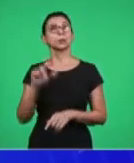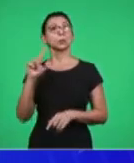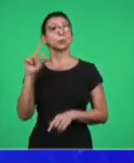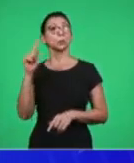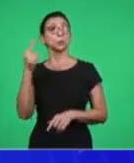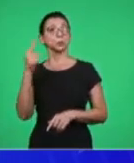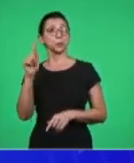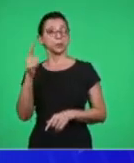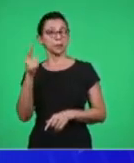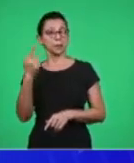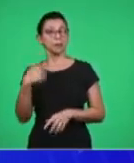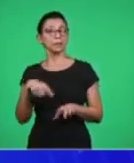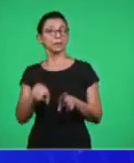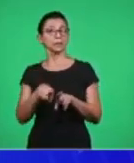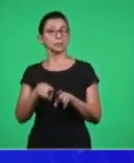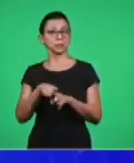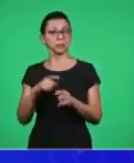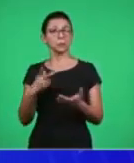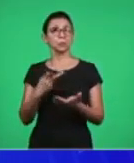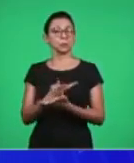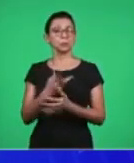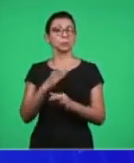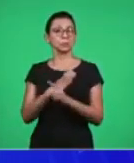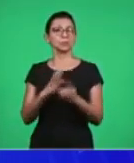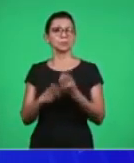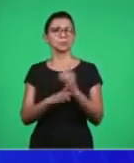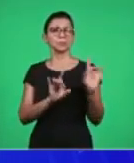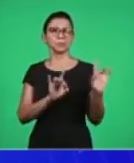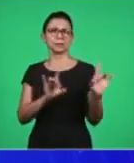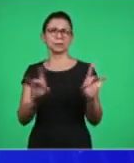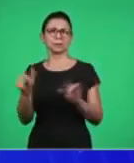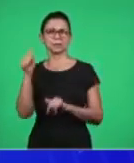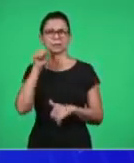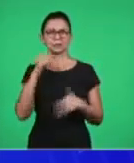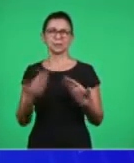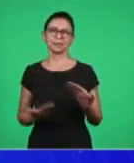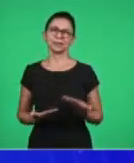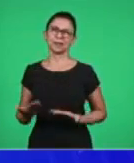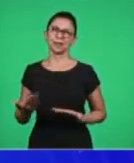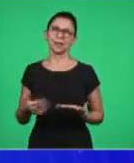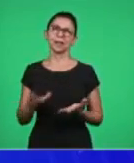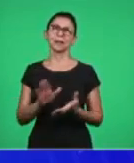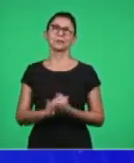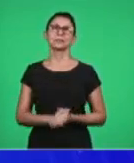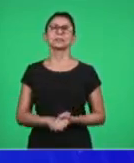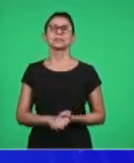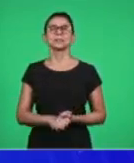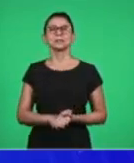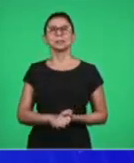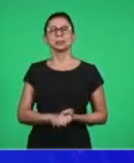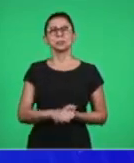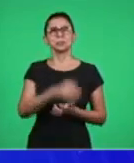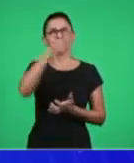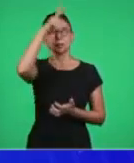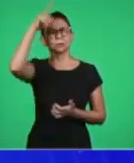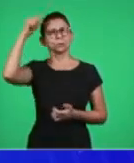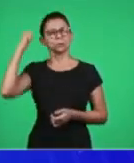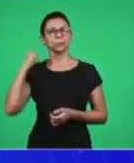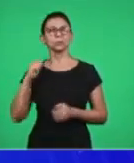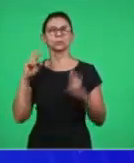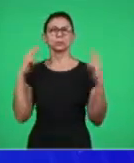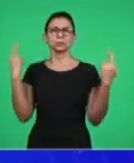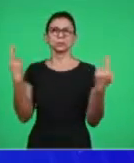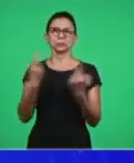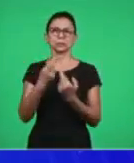Goiás. There was also a special service with the women. In Manaus, with Amazon, we also